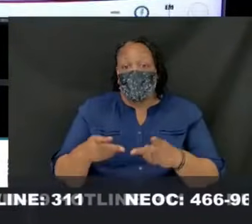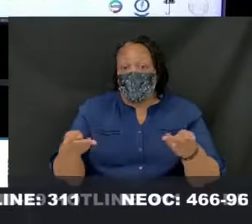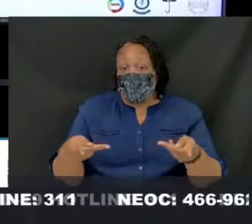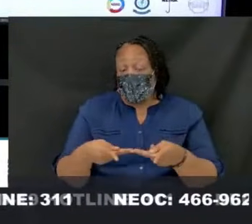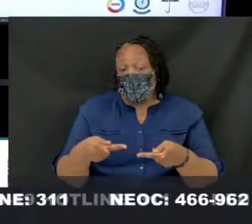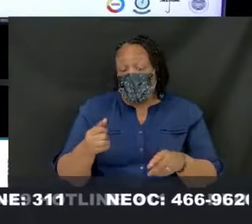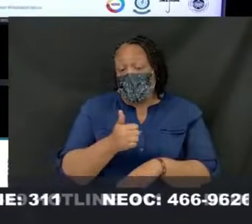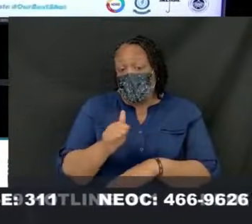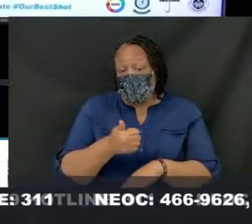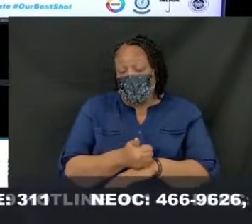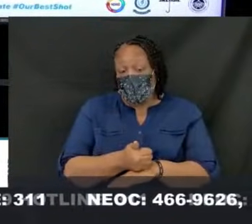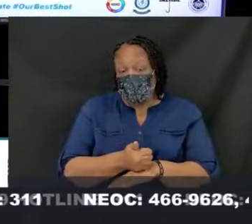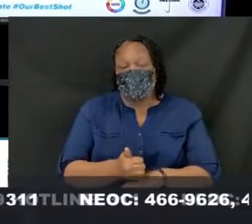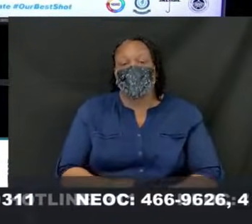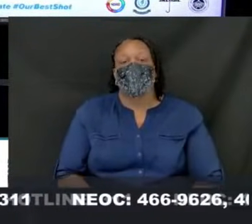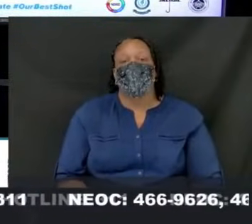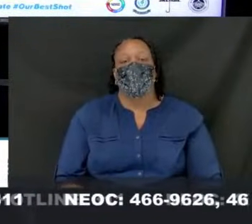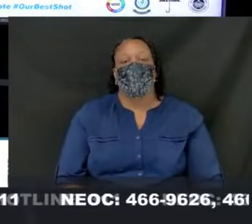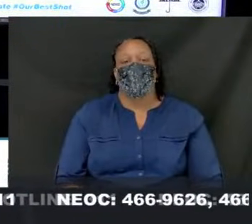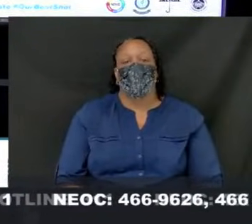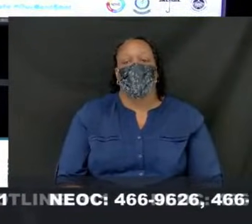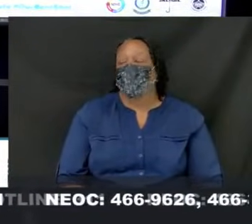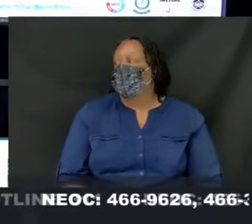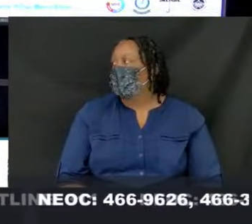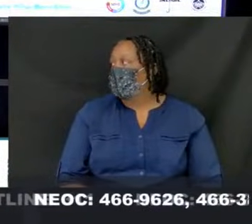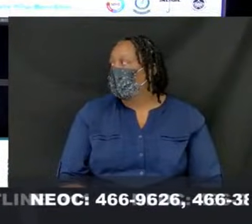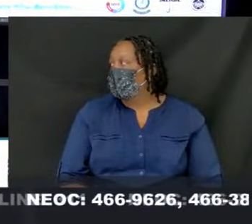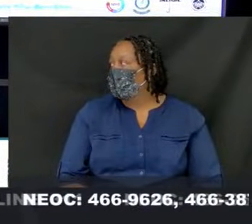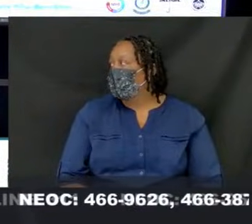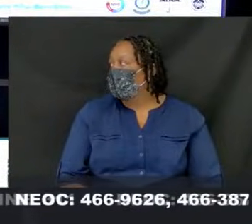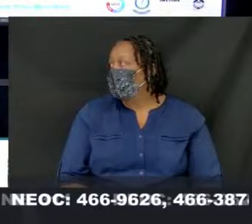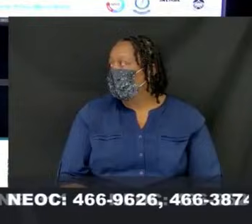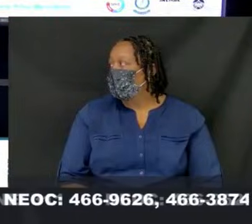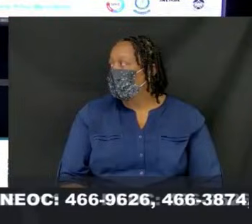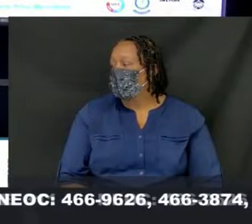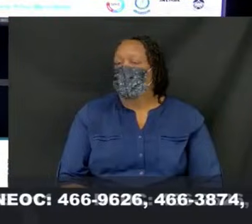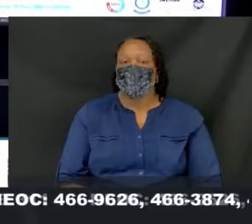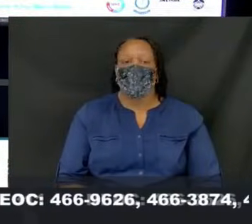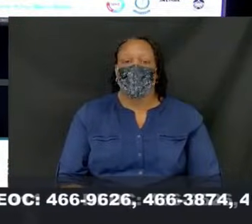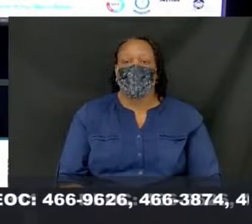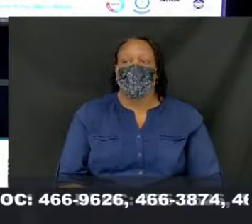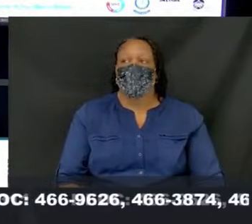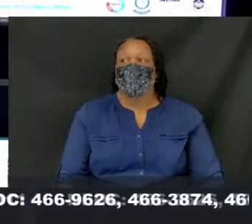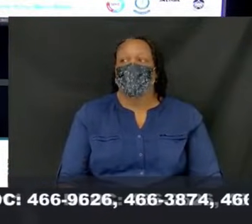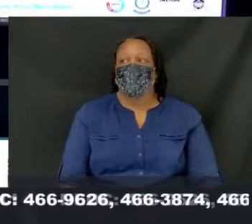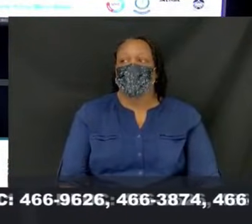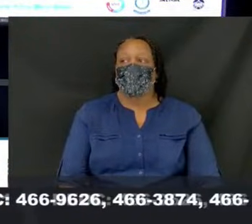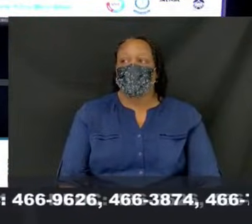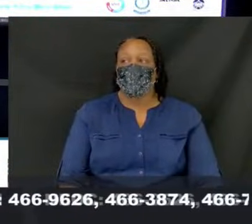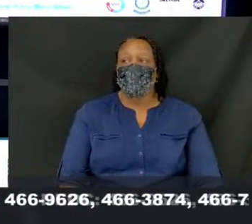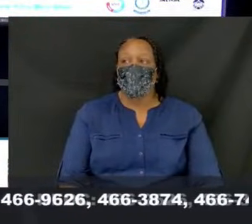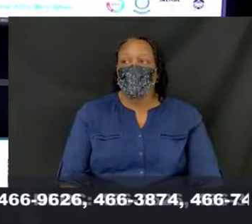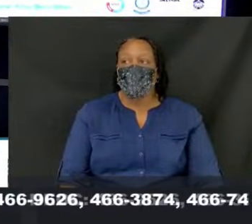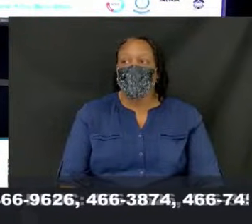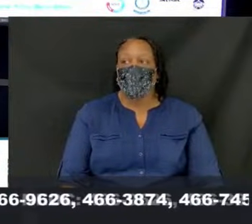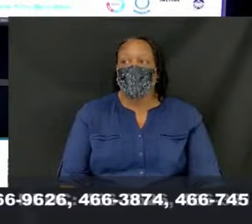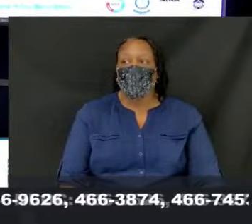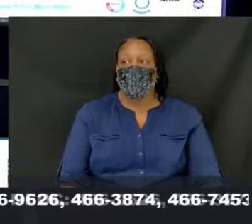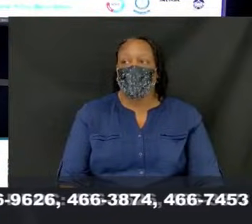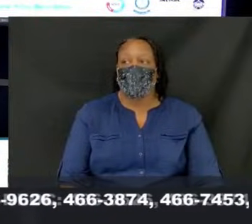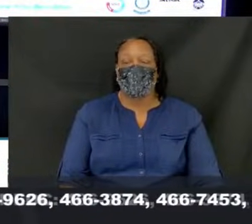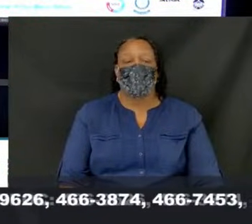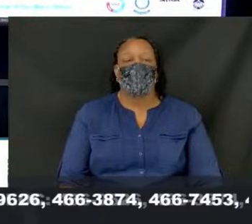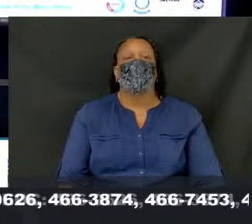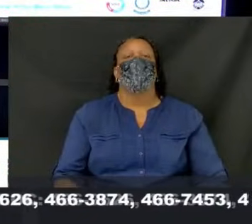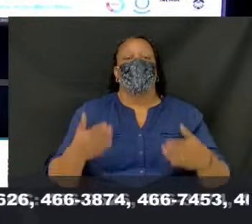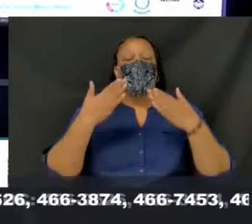medical workers, and other workers, where outbreaks have already occurred. Okay. I thank that individual for